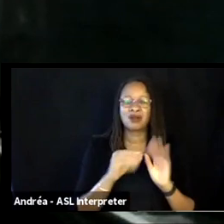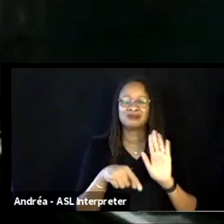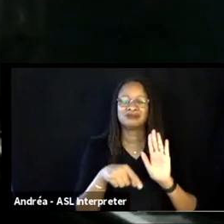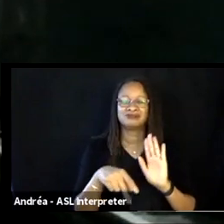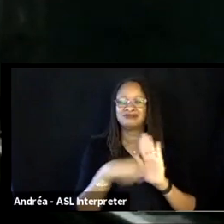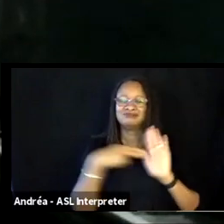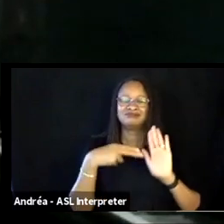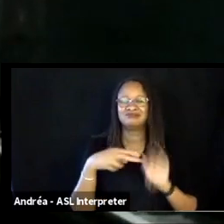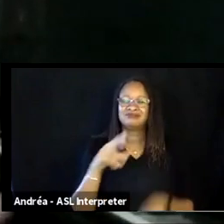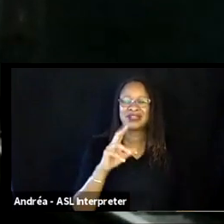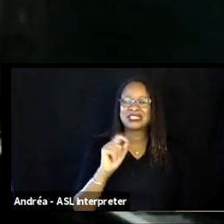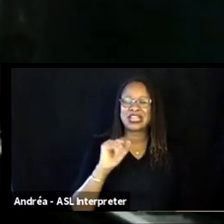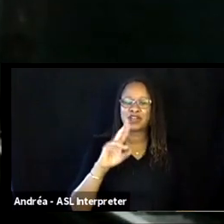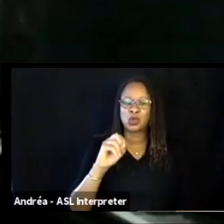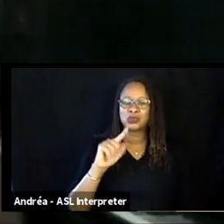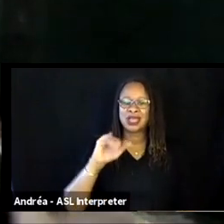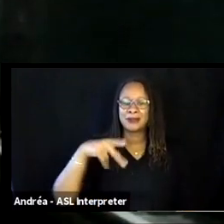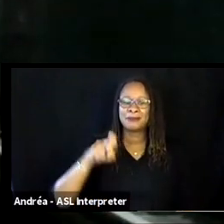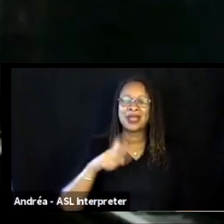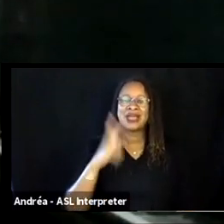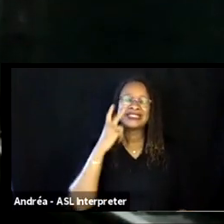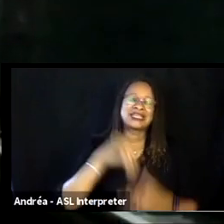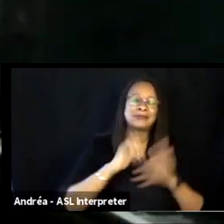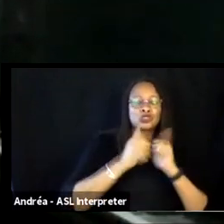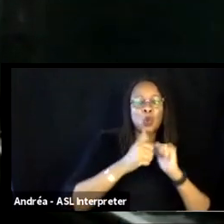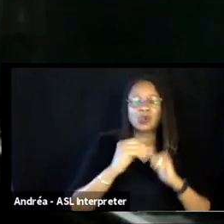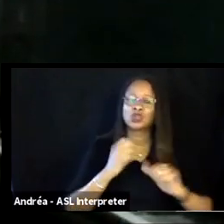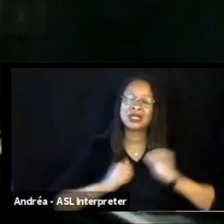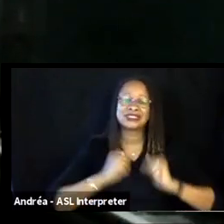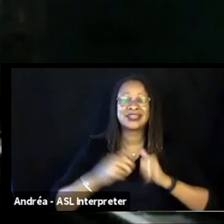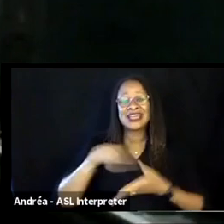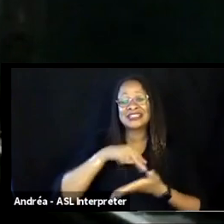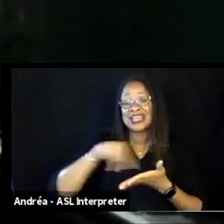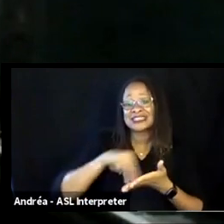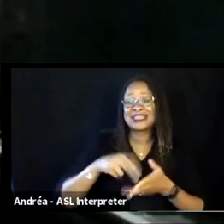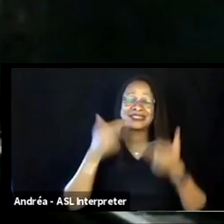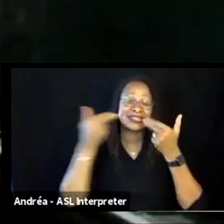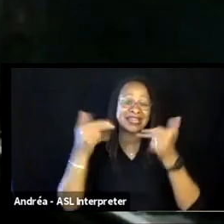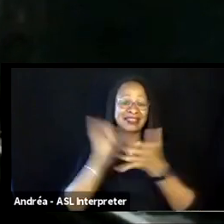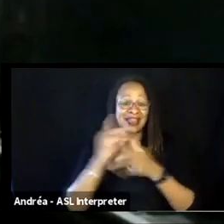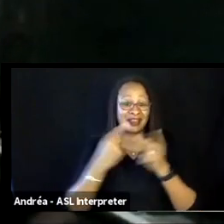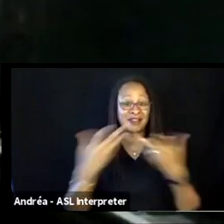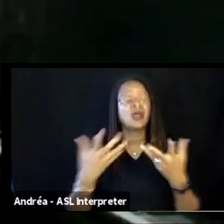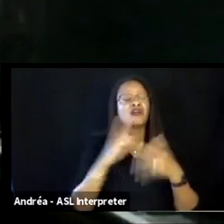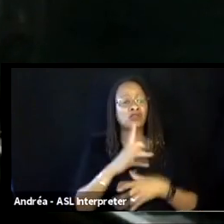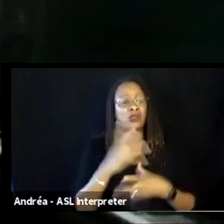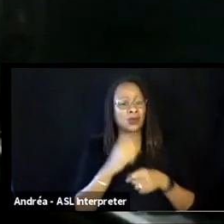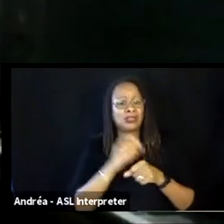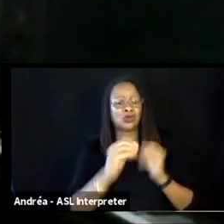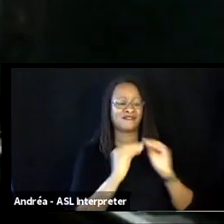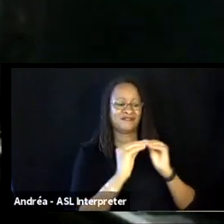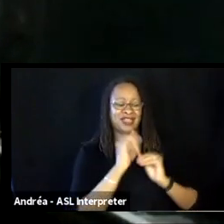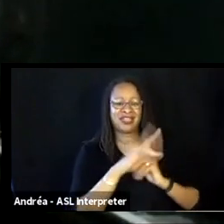So seeing the Black community within sports or entertainment or singing and dancing. And we really want to make sure that we're, mitigating